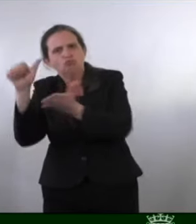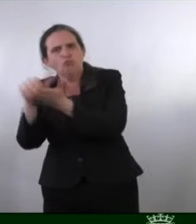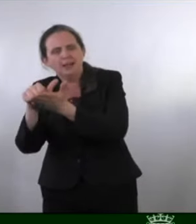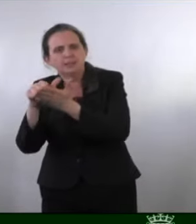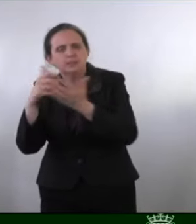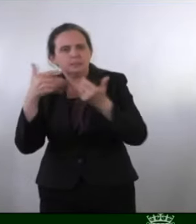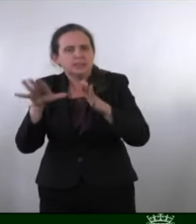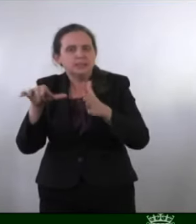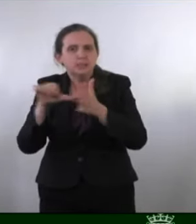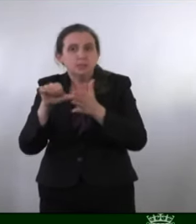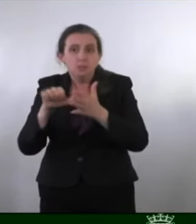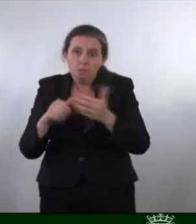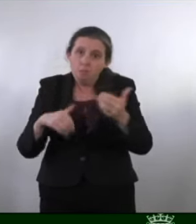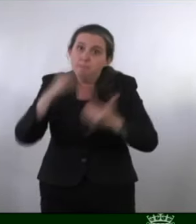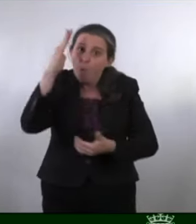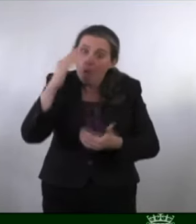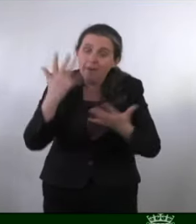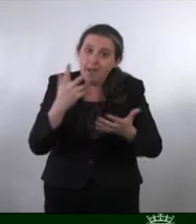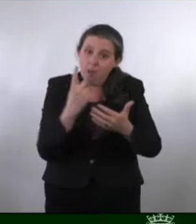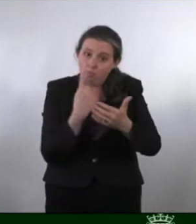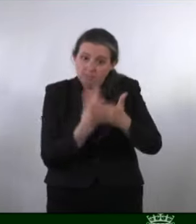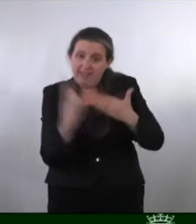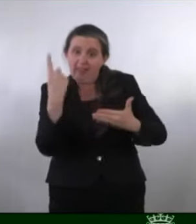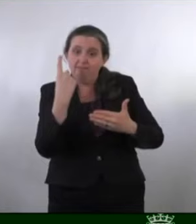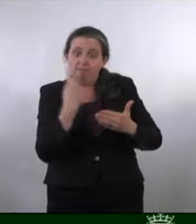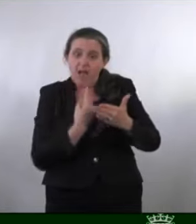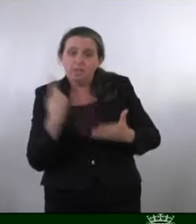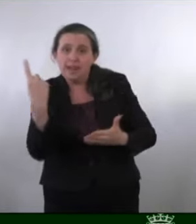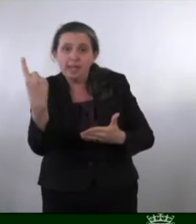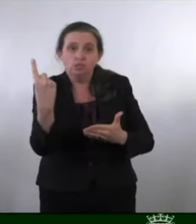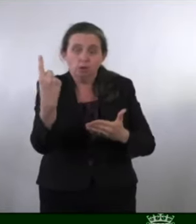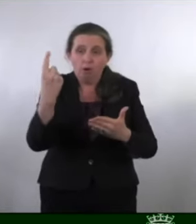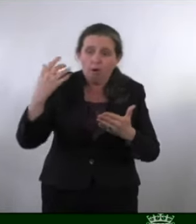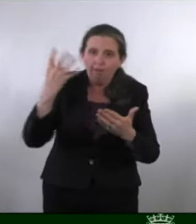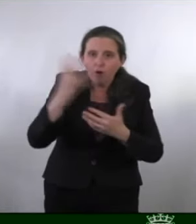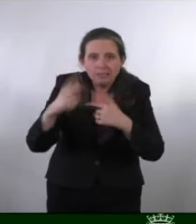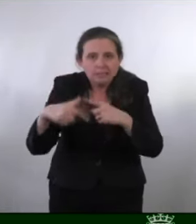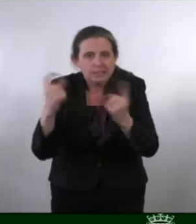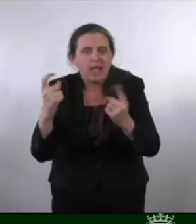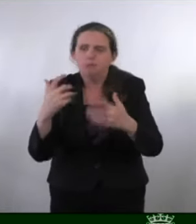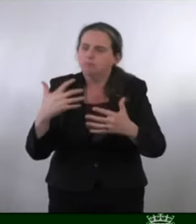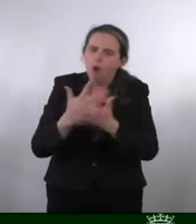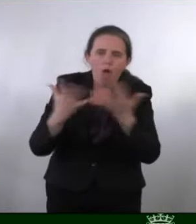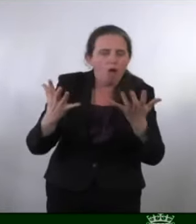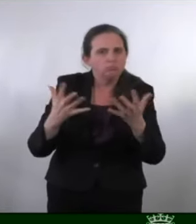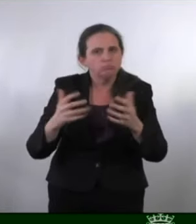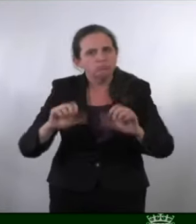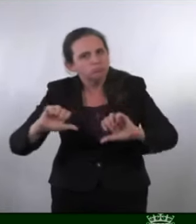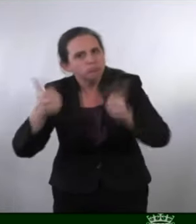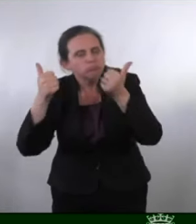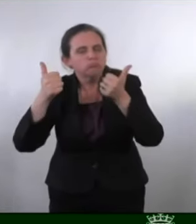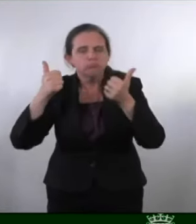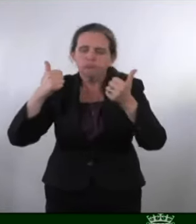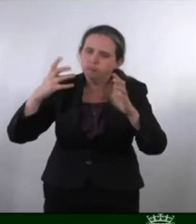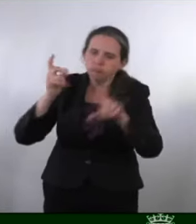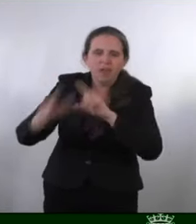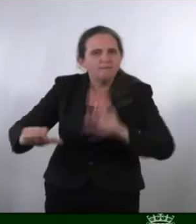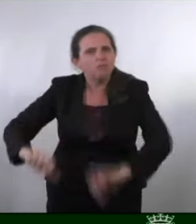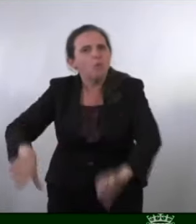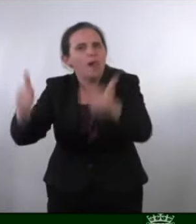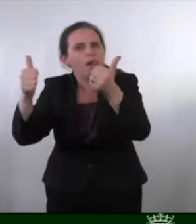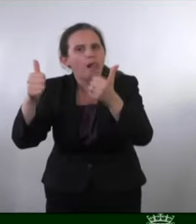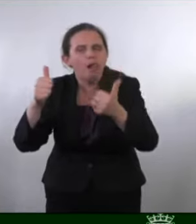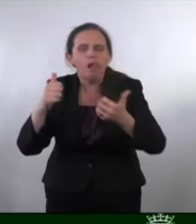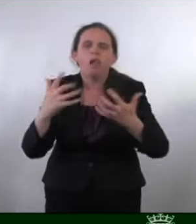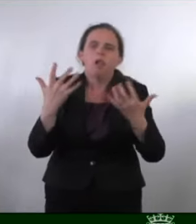been self-isolating than I think is sometimes supposed or alleged, and they've done a great thing. We've instituted the payments